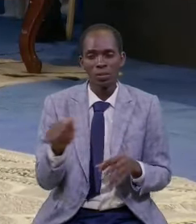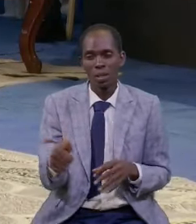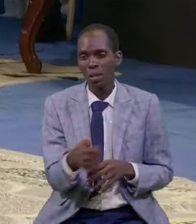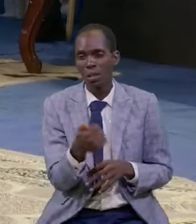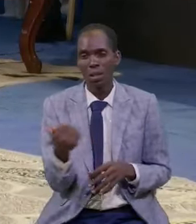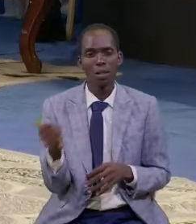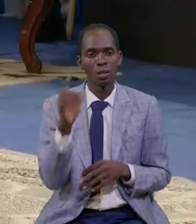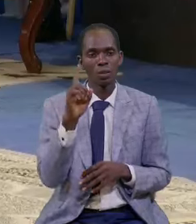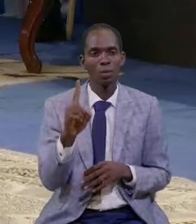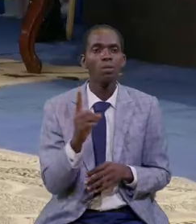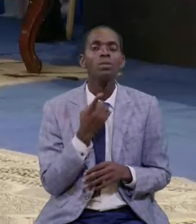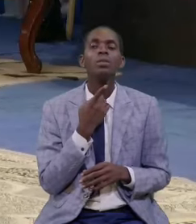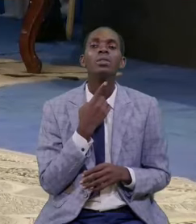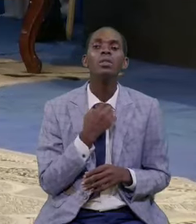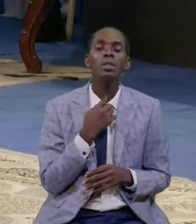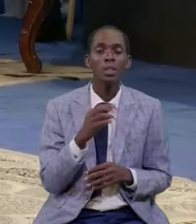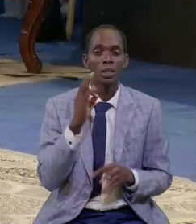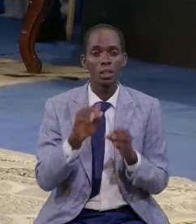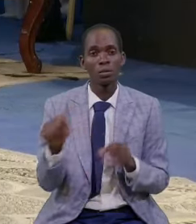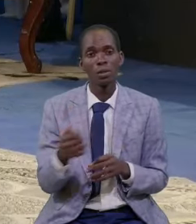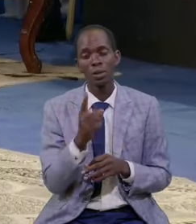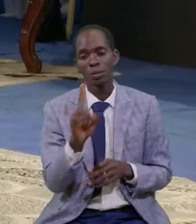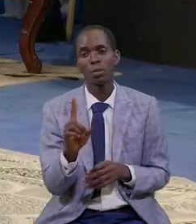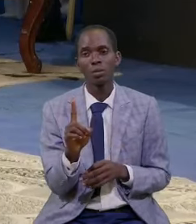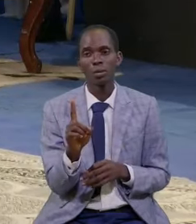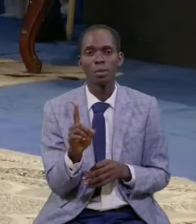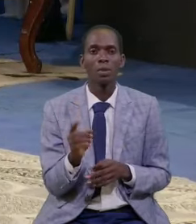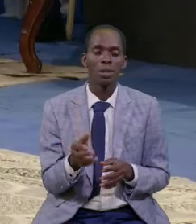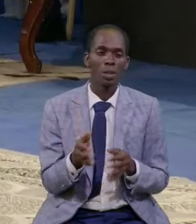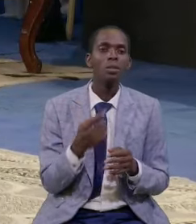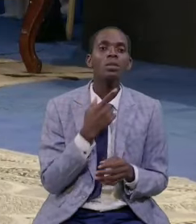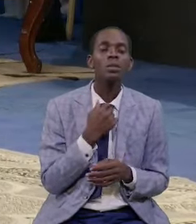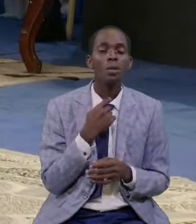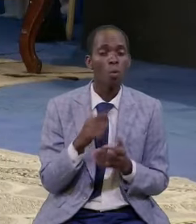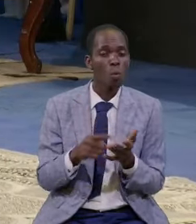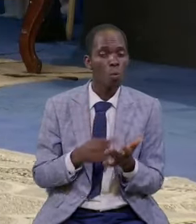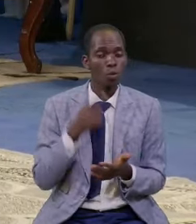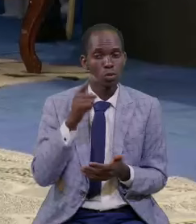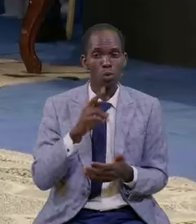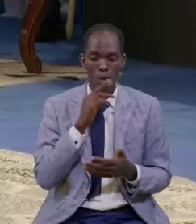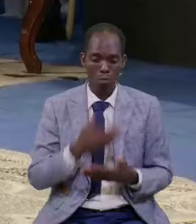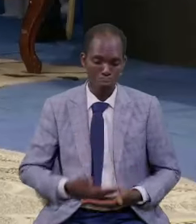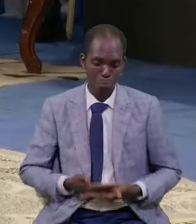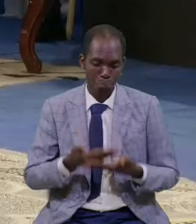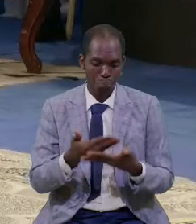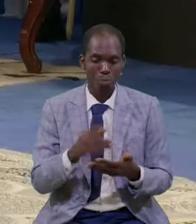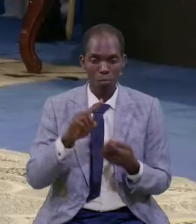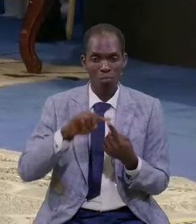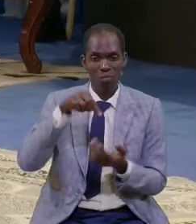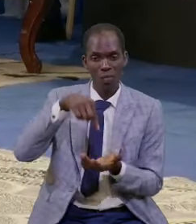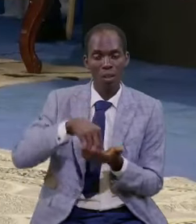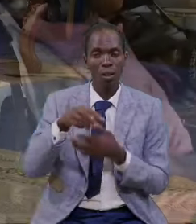thirst, if any man thirst, the moment you are born into the world, you